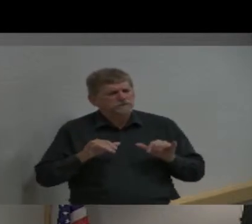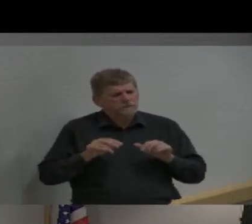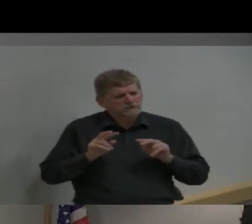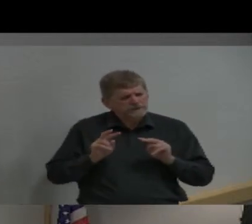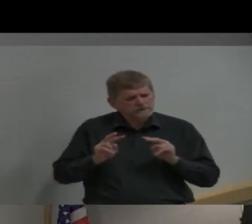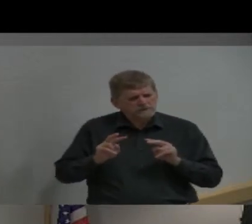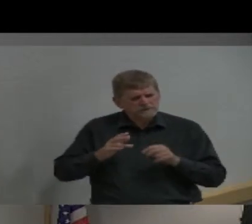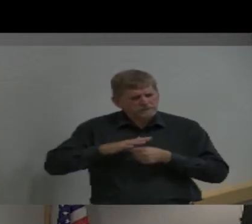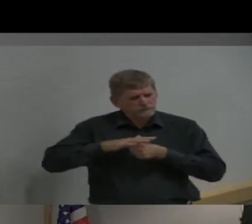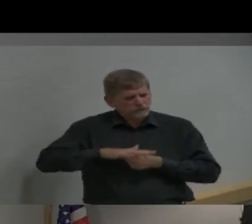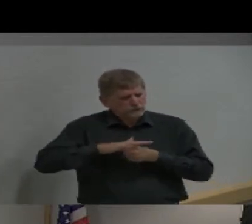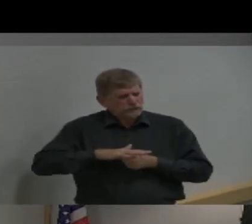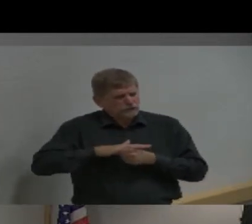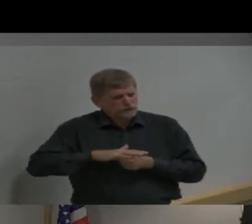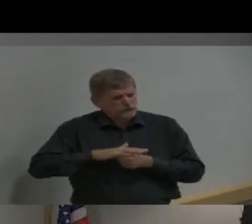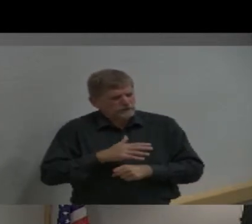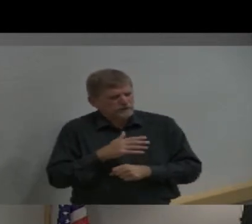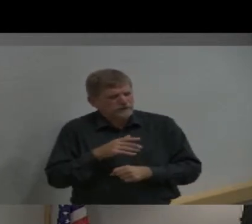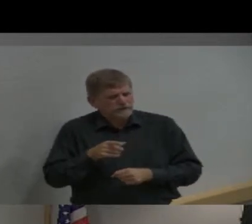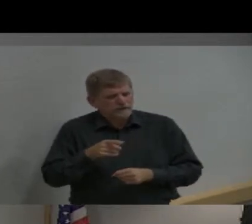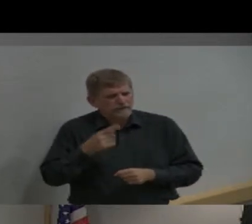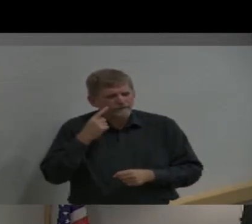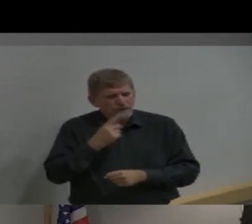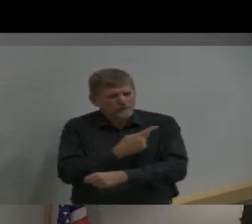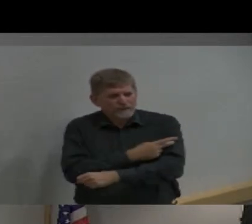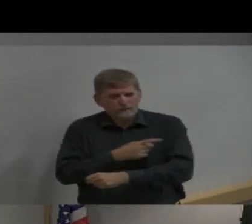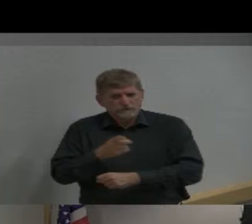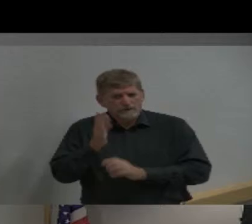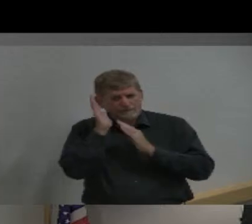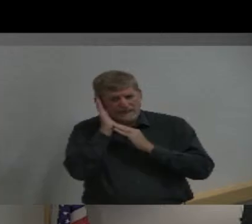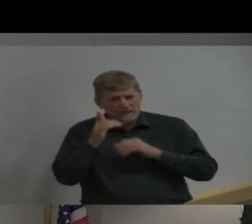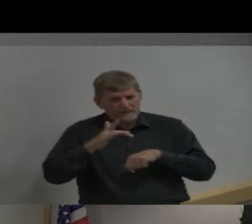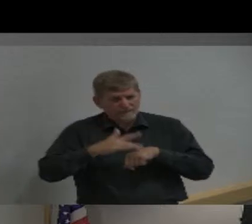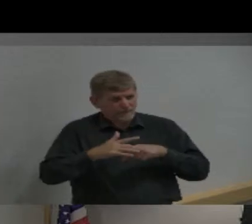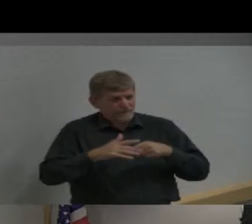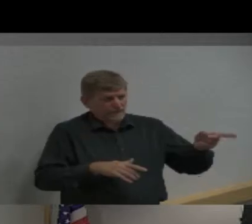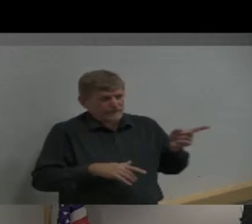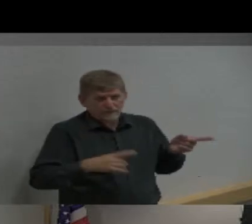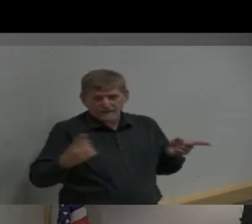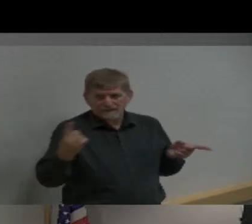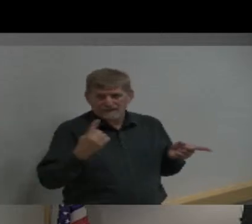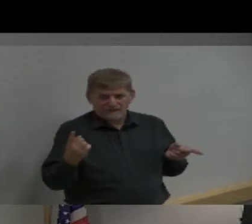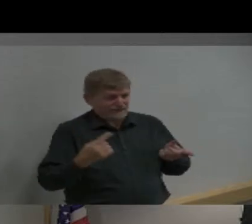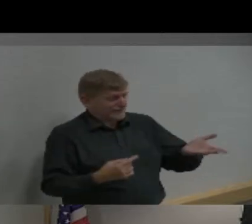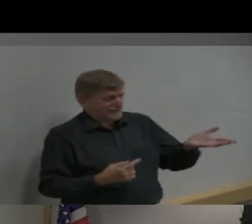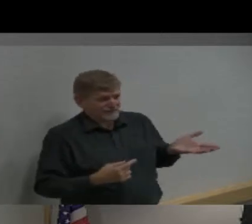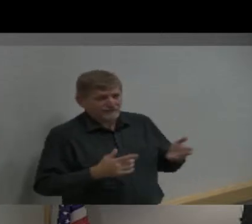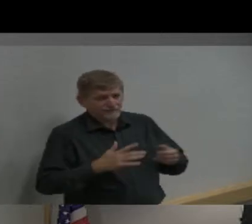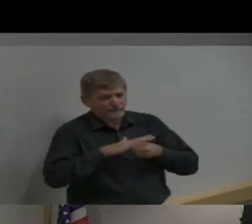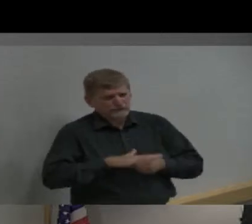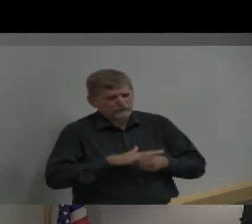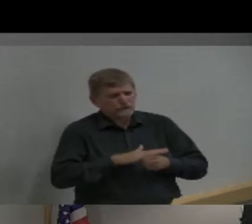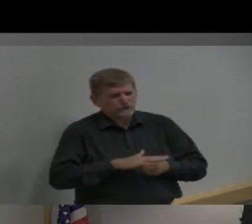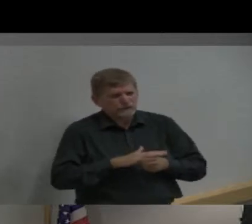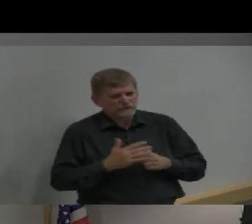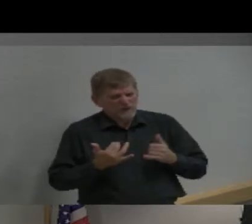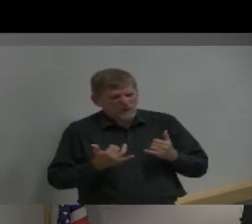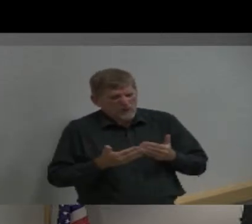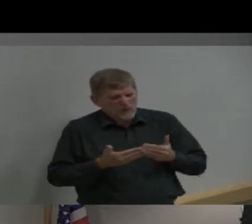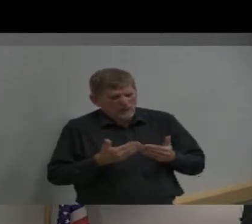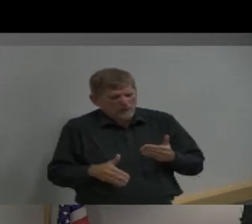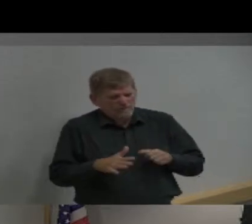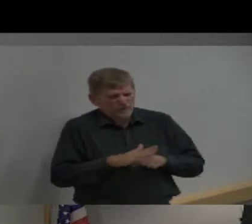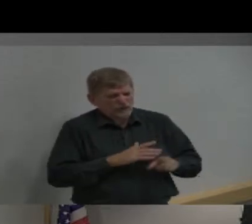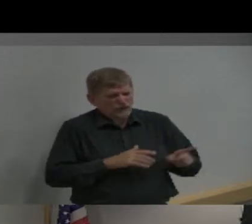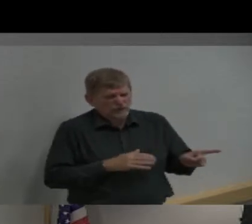for inpatient beds and have been at or near capacity since the last time we gathered. So that really hasn't